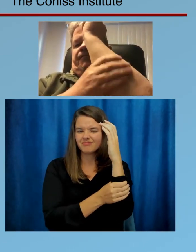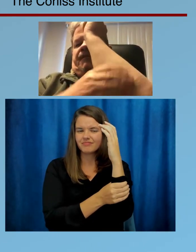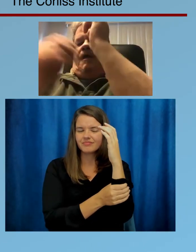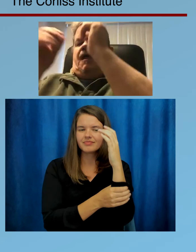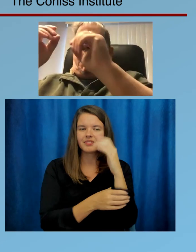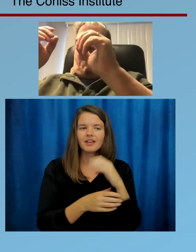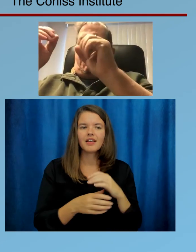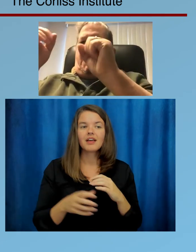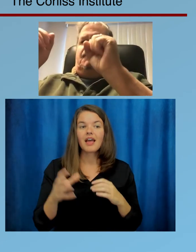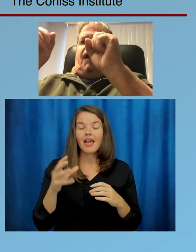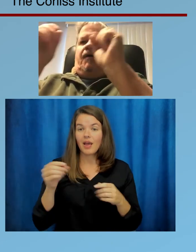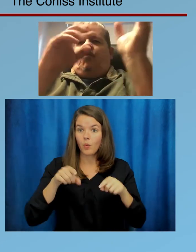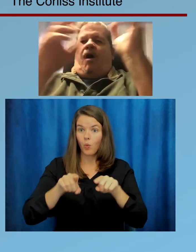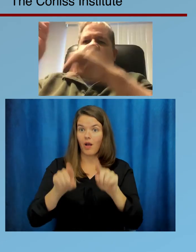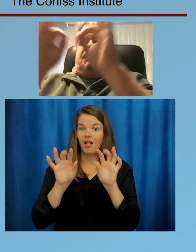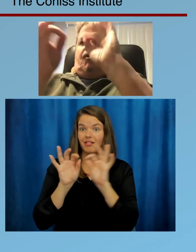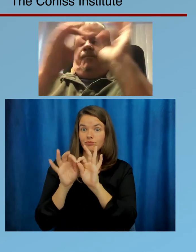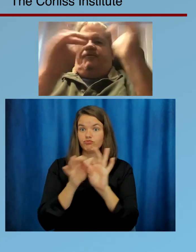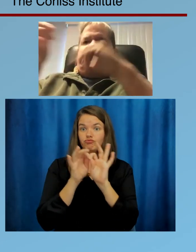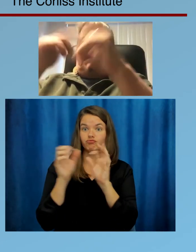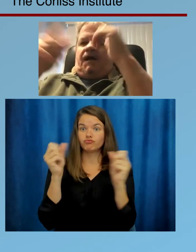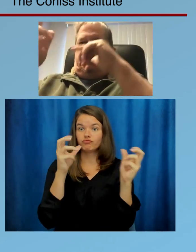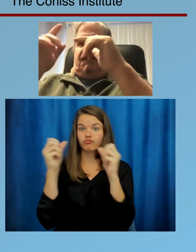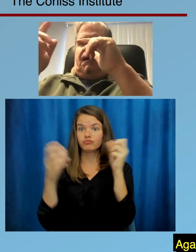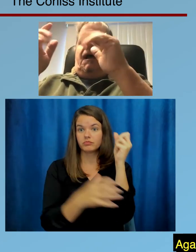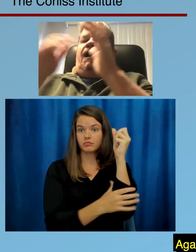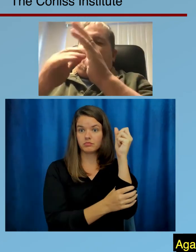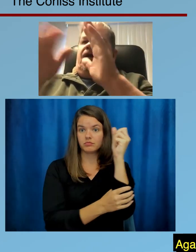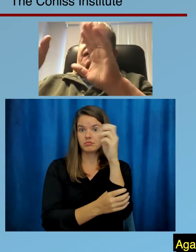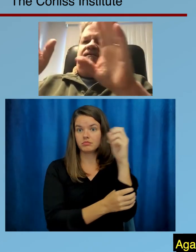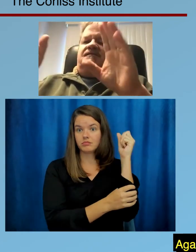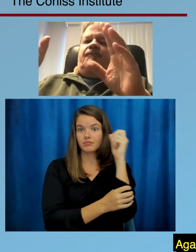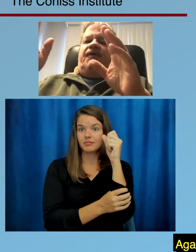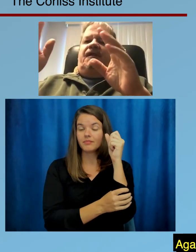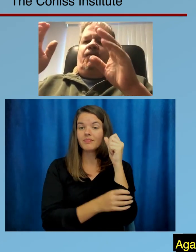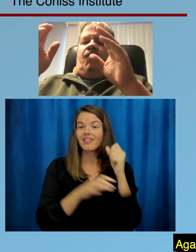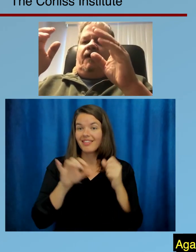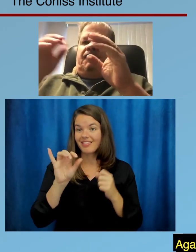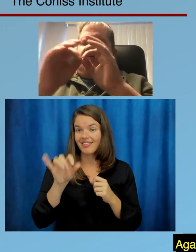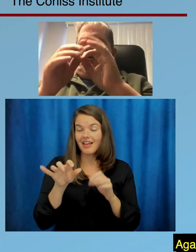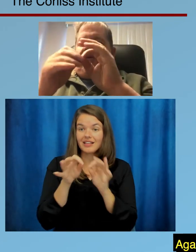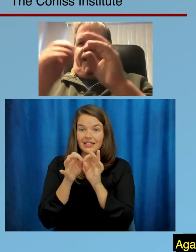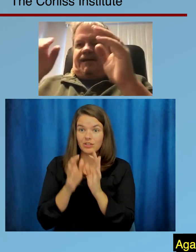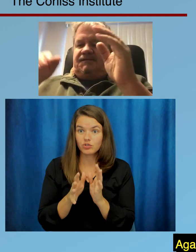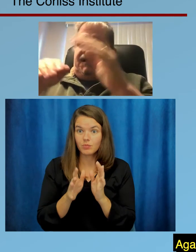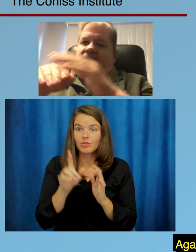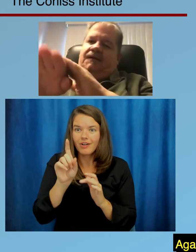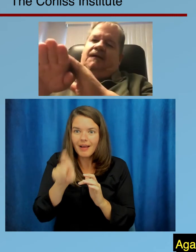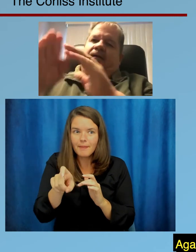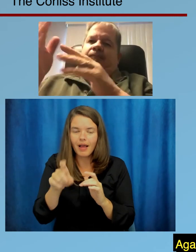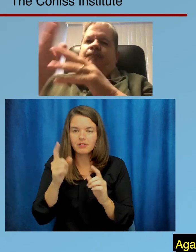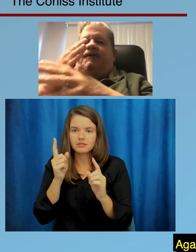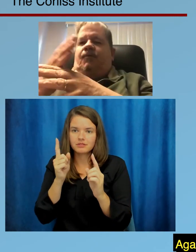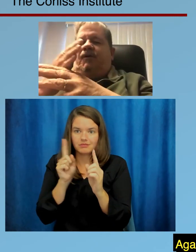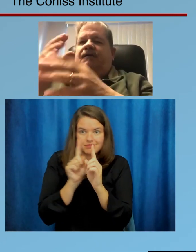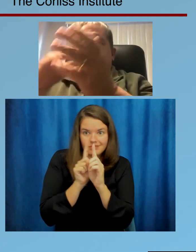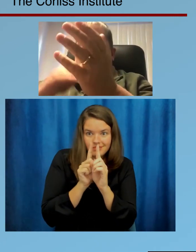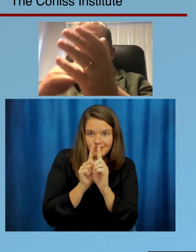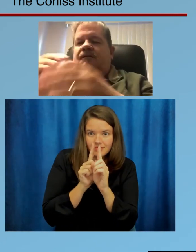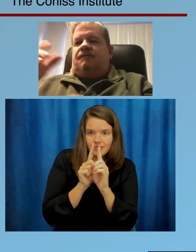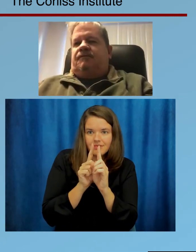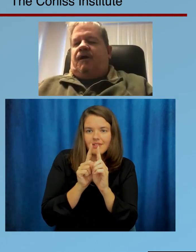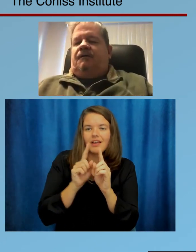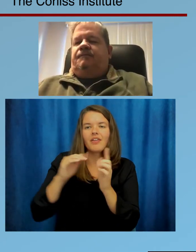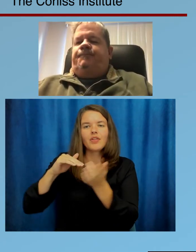right? And while the interpreter is signing. Again, this is something that where the interpreter has to get between